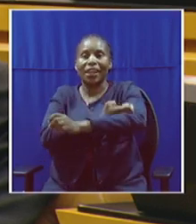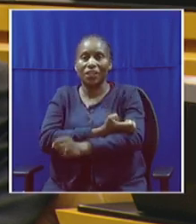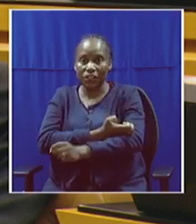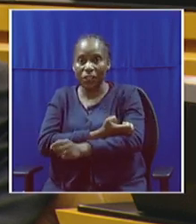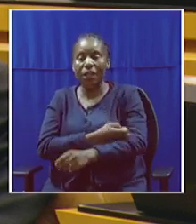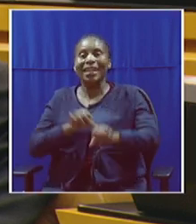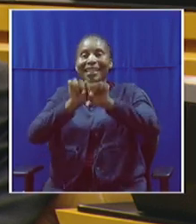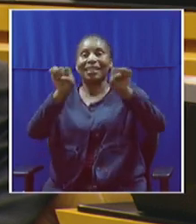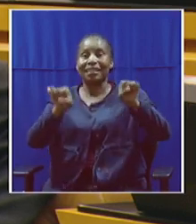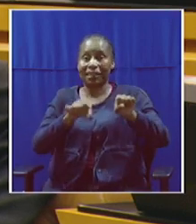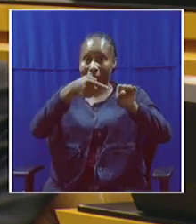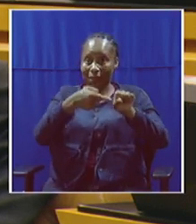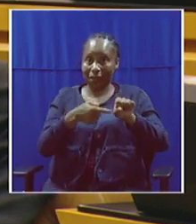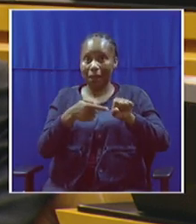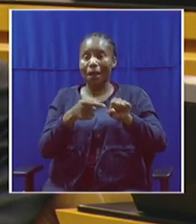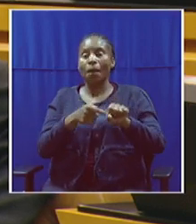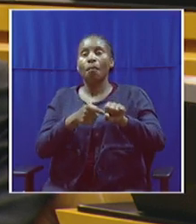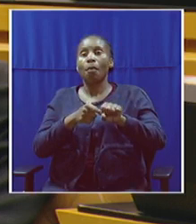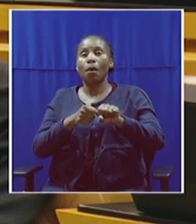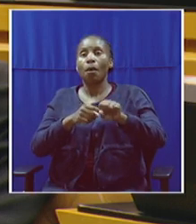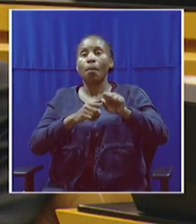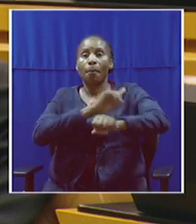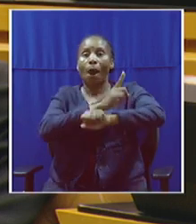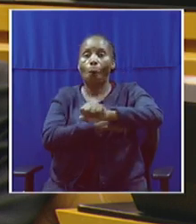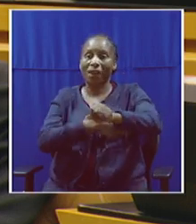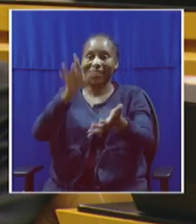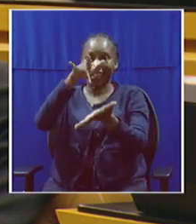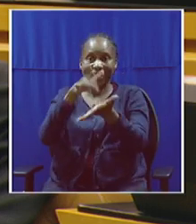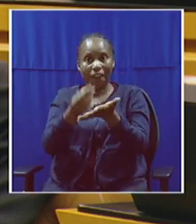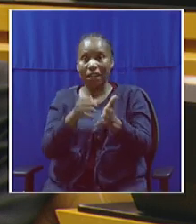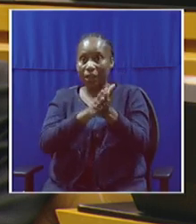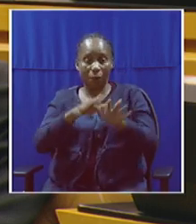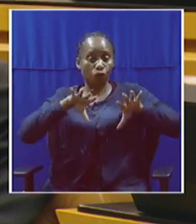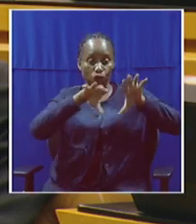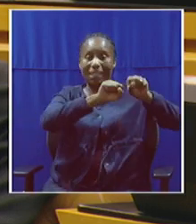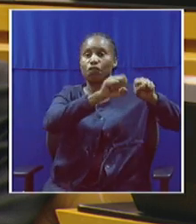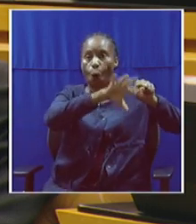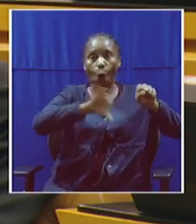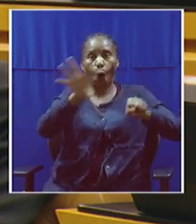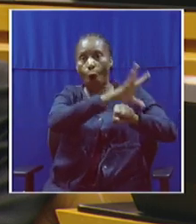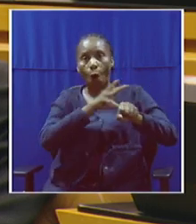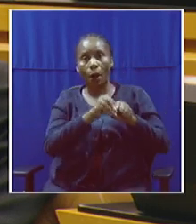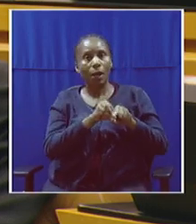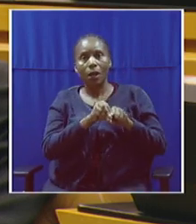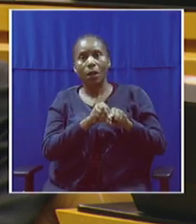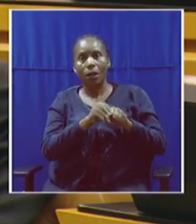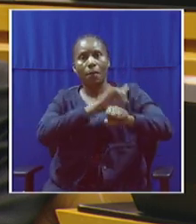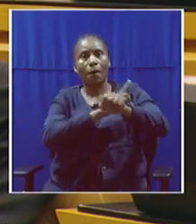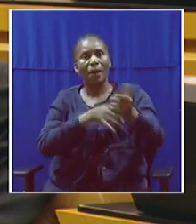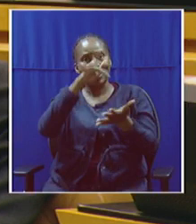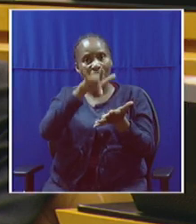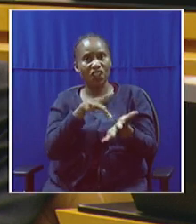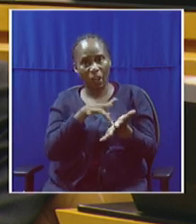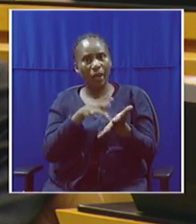stations we are not going to swi them I don't subscribe to this this principle that we must switch all cold po station and breathe fresh air